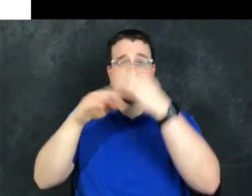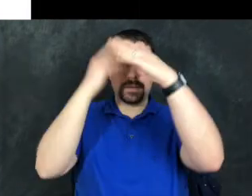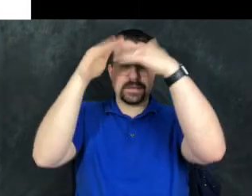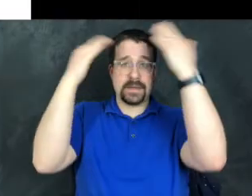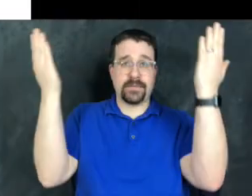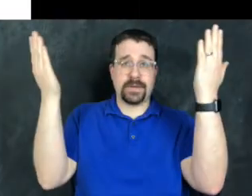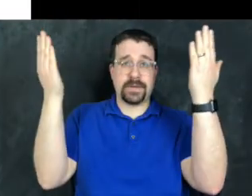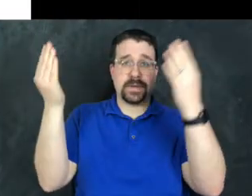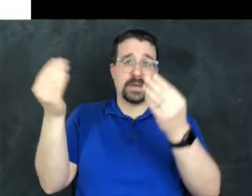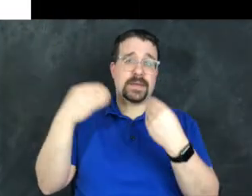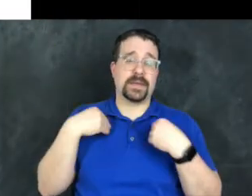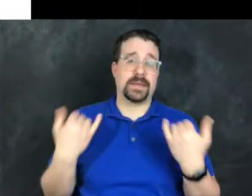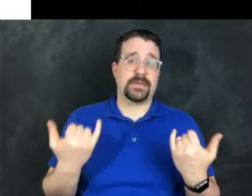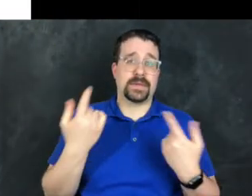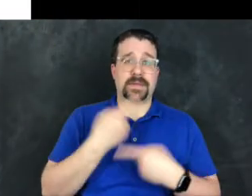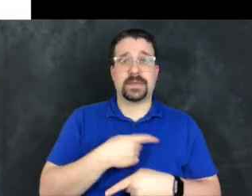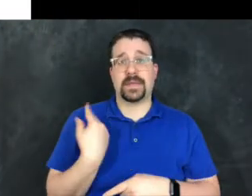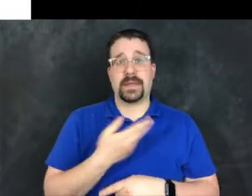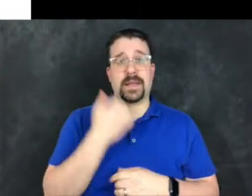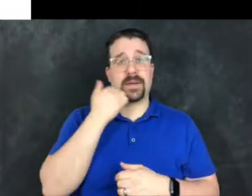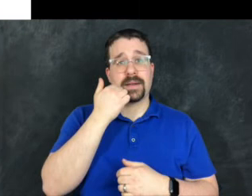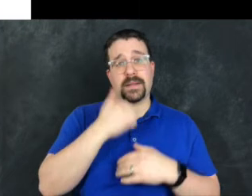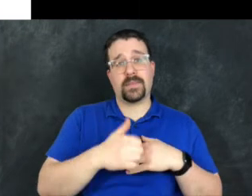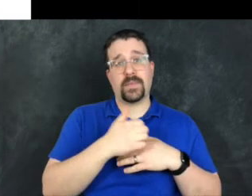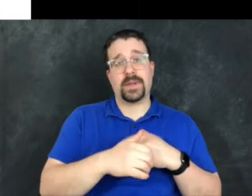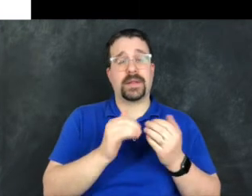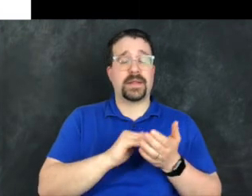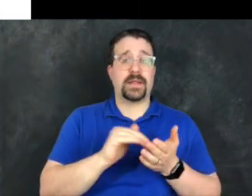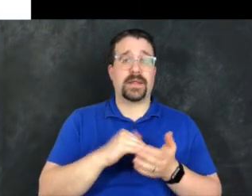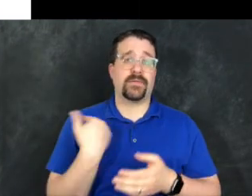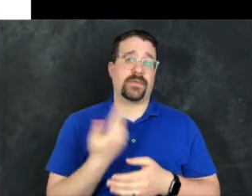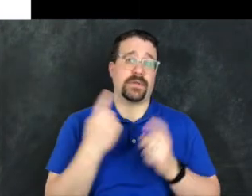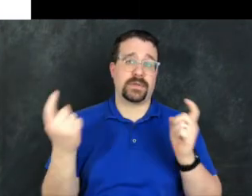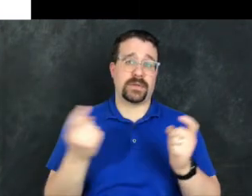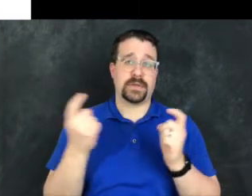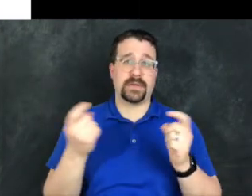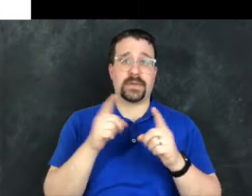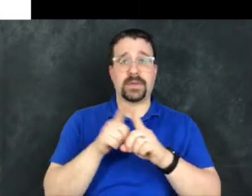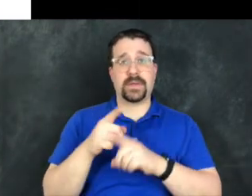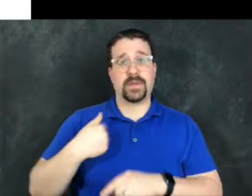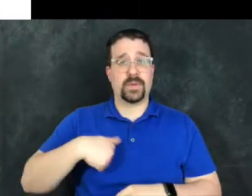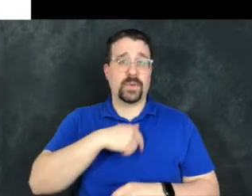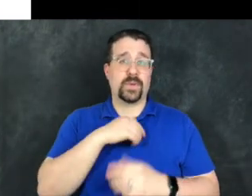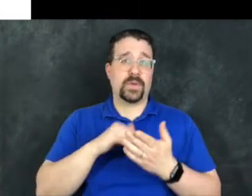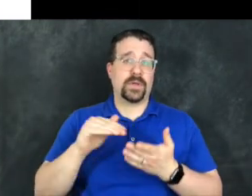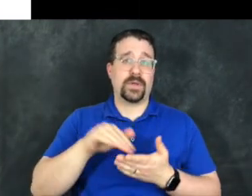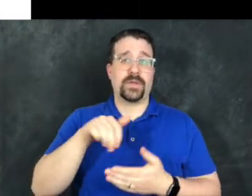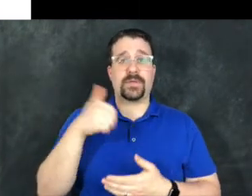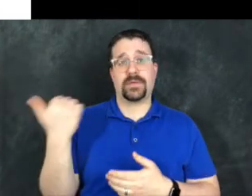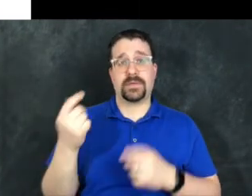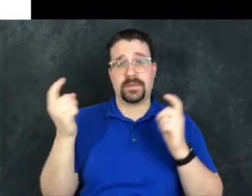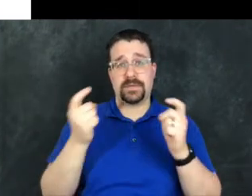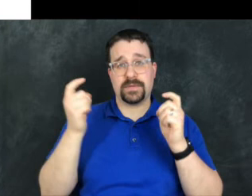done on earth as it is in heaven. Give us this day our daily bread, and forgive us our